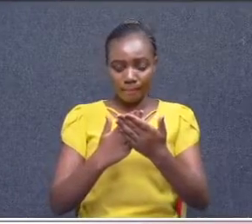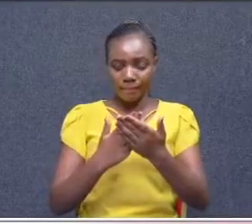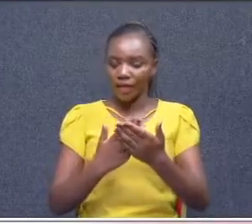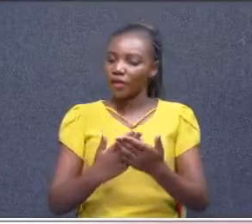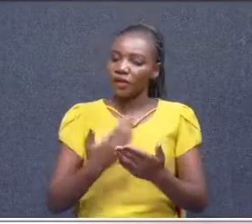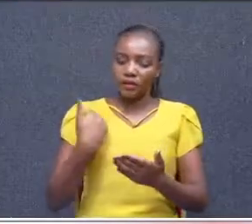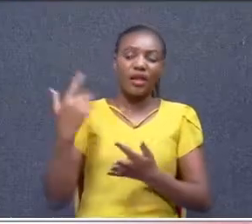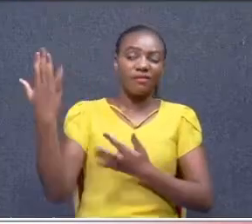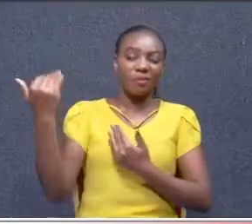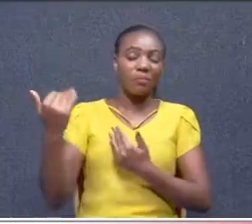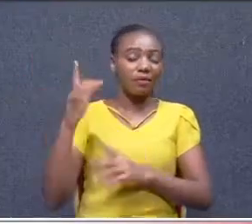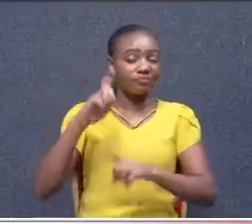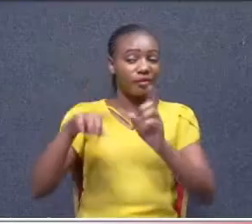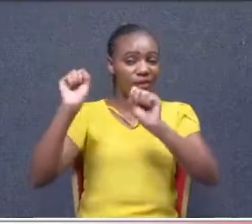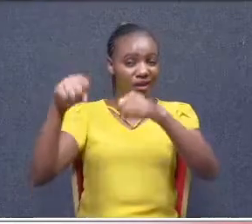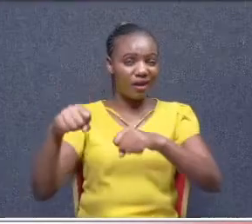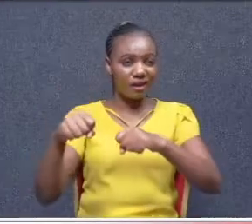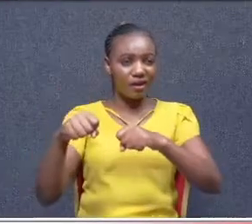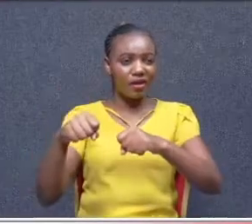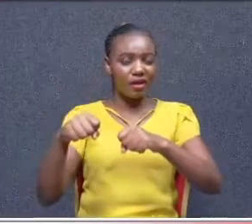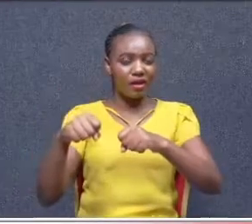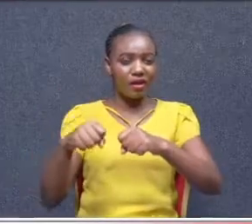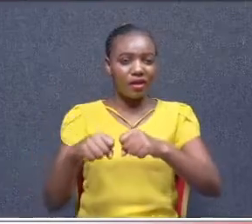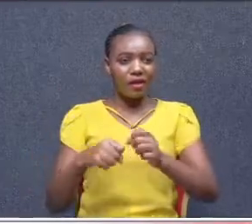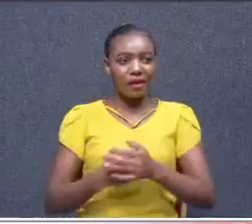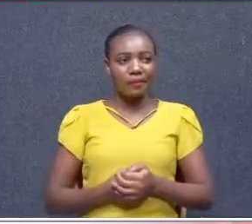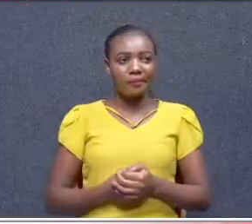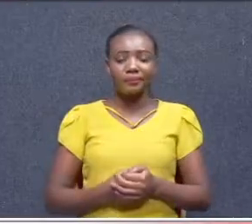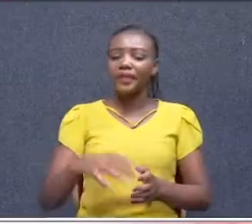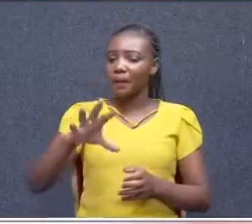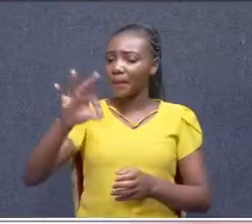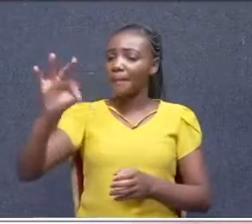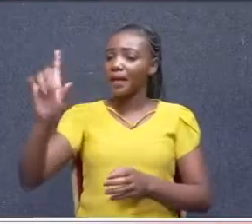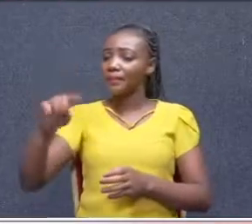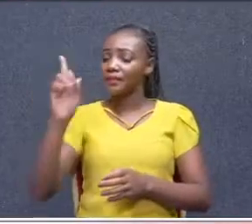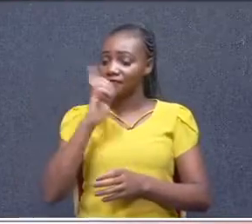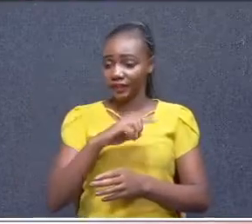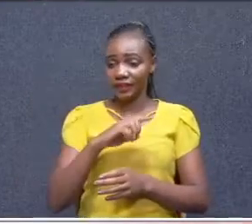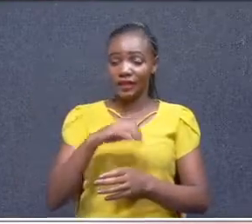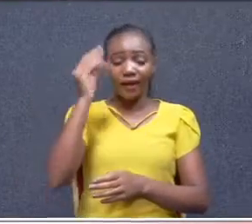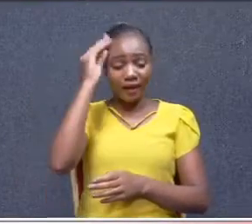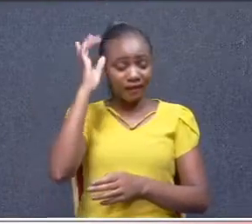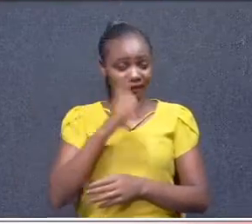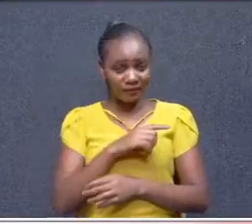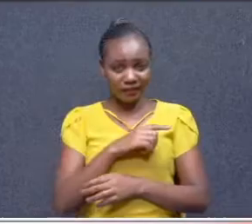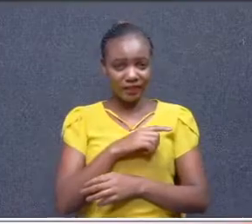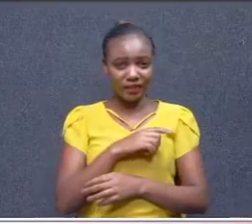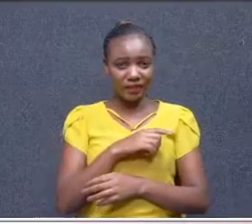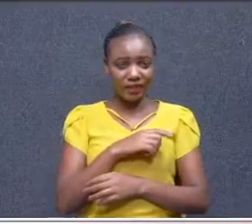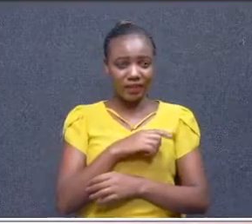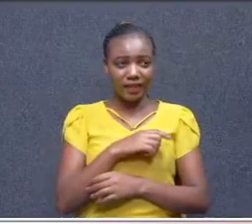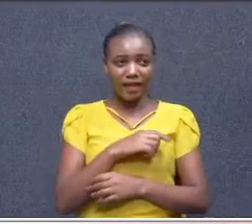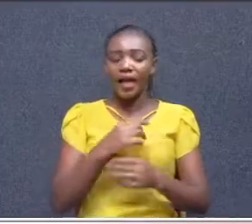team. All the things which I didn't know about our team, I got it in a very hard way back. Therefore